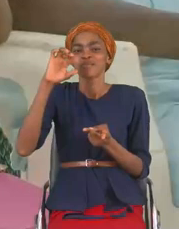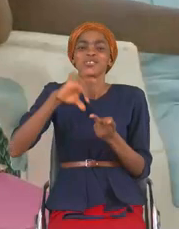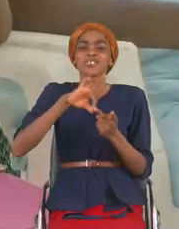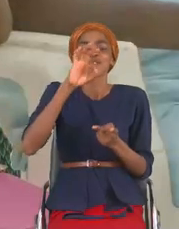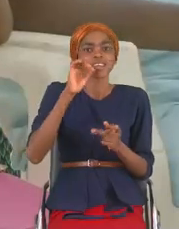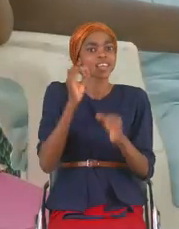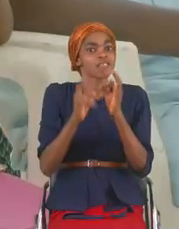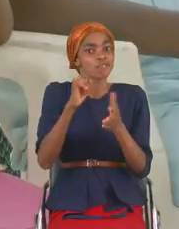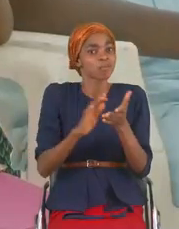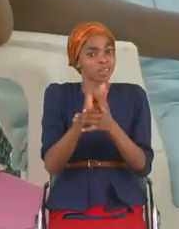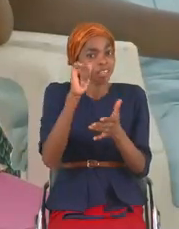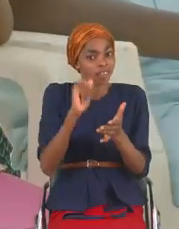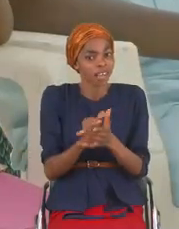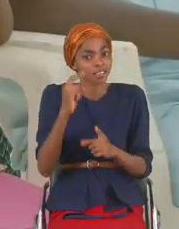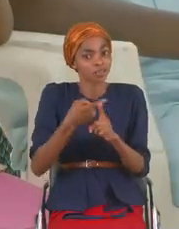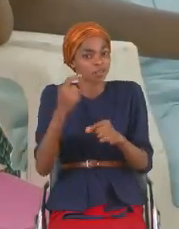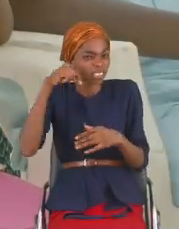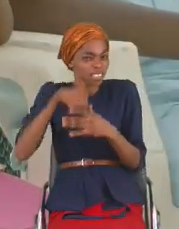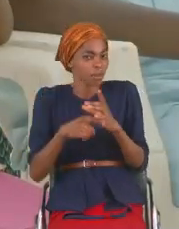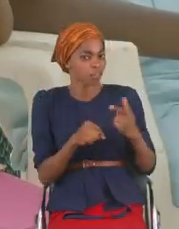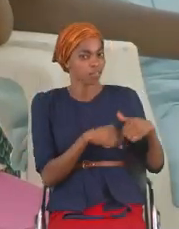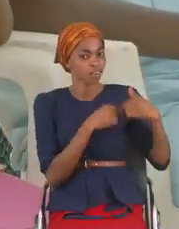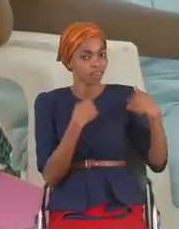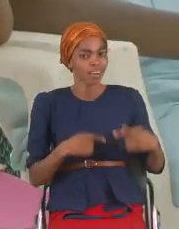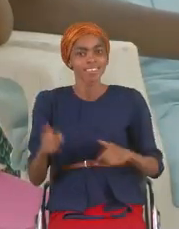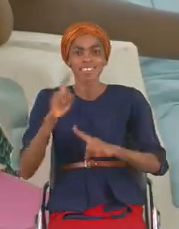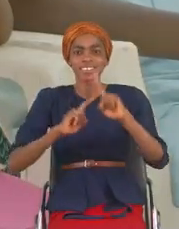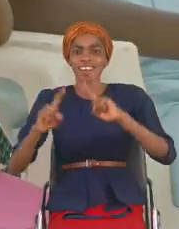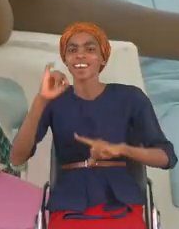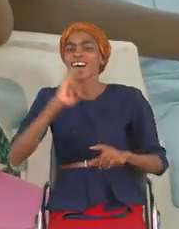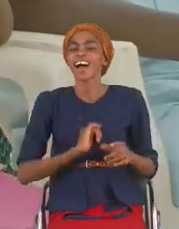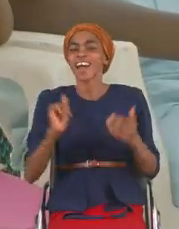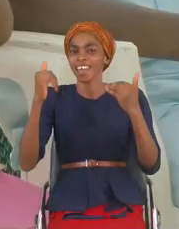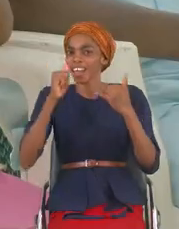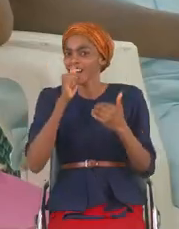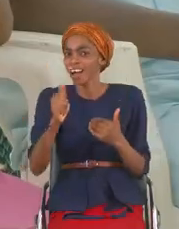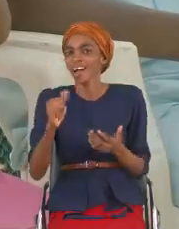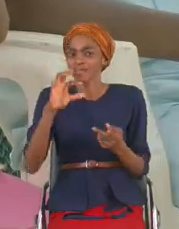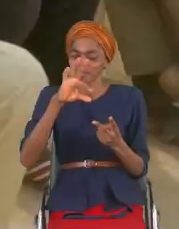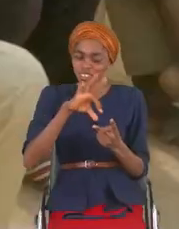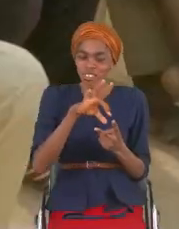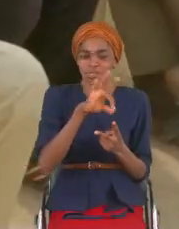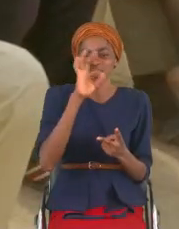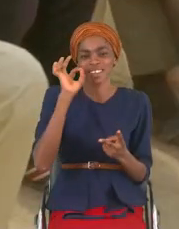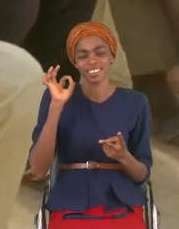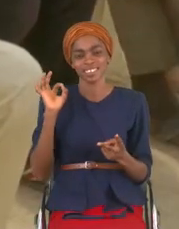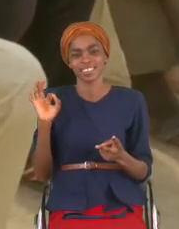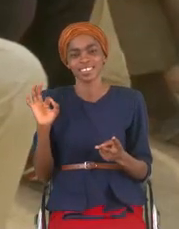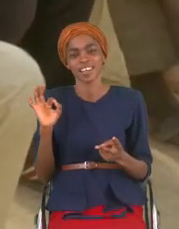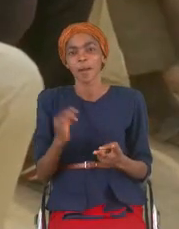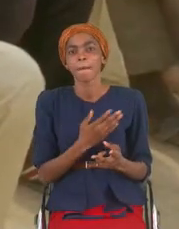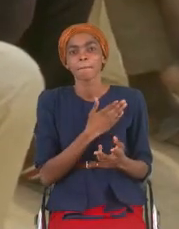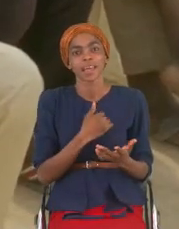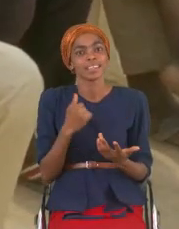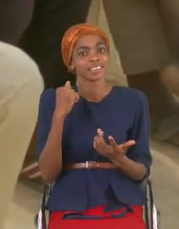you believe that from the depth of your heart, say it aloud, I am chosen. And then